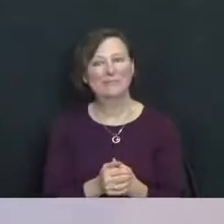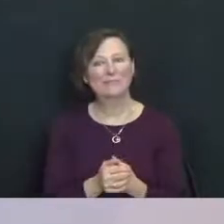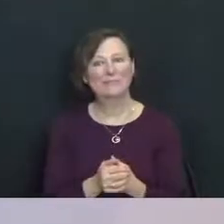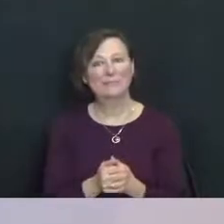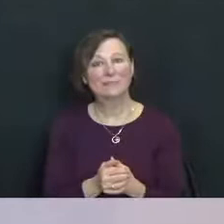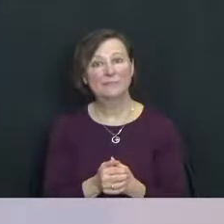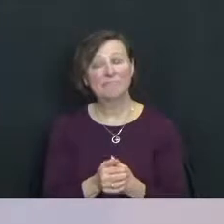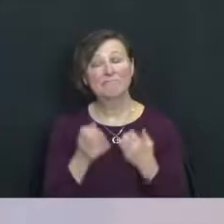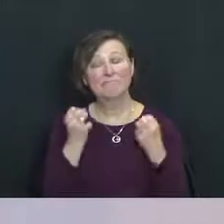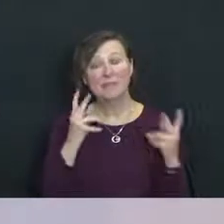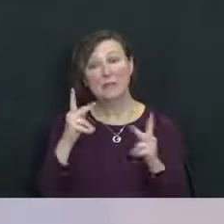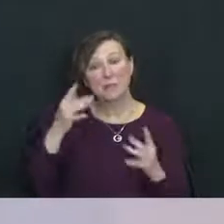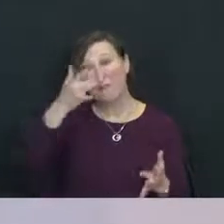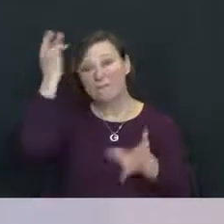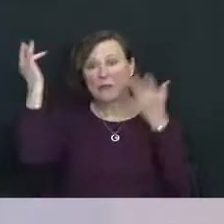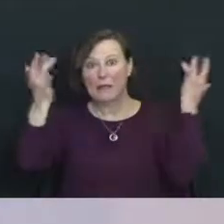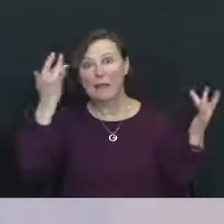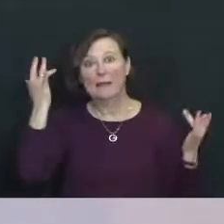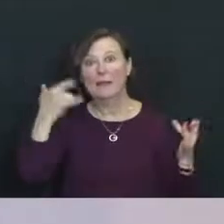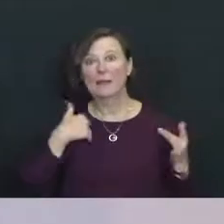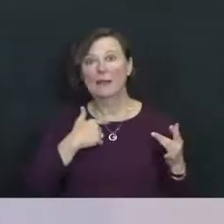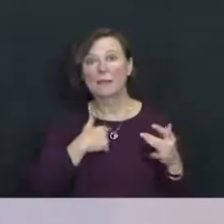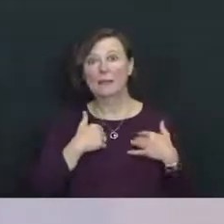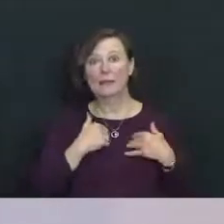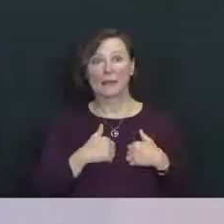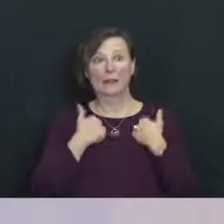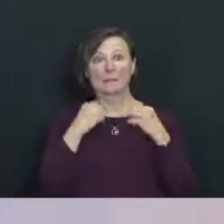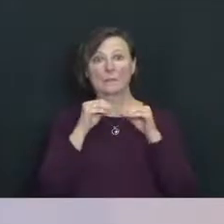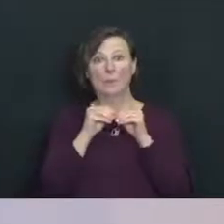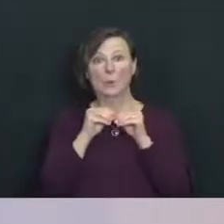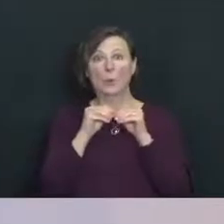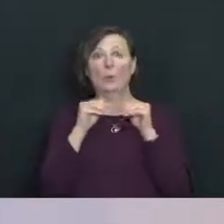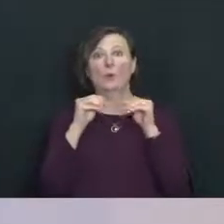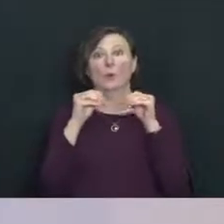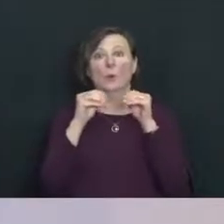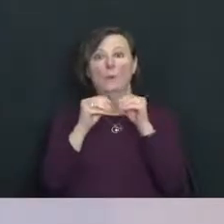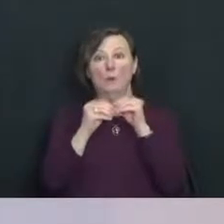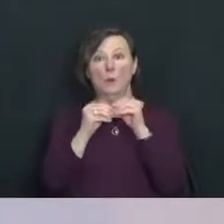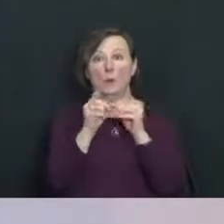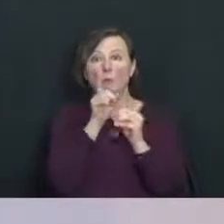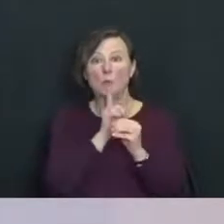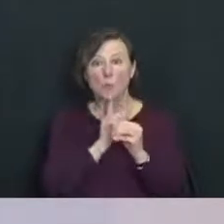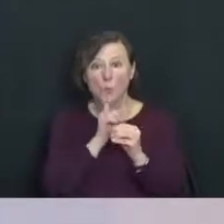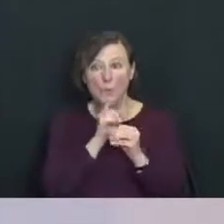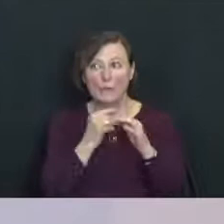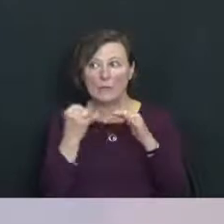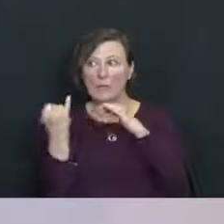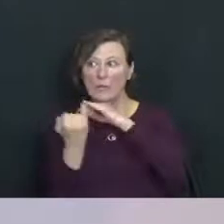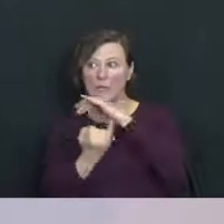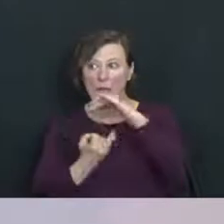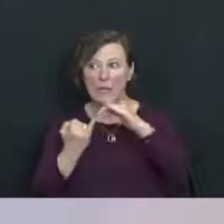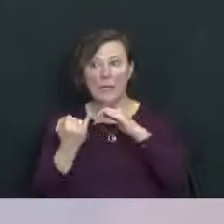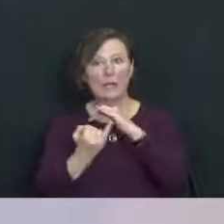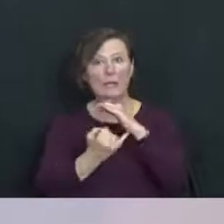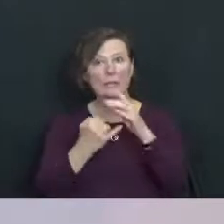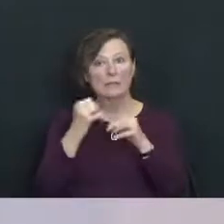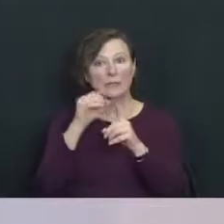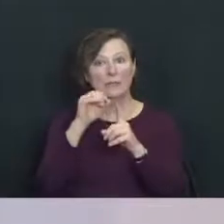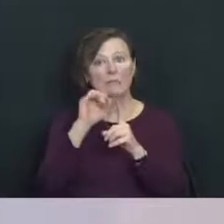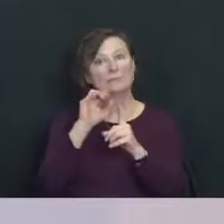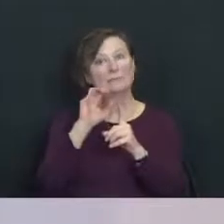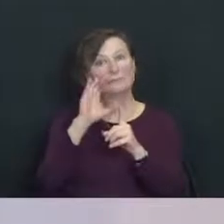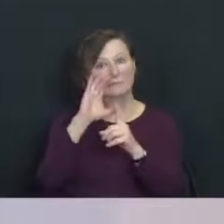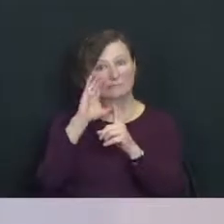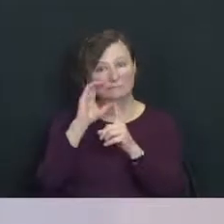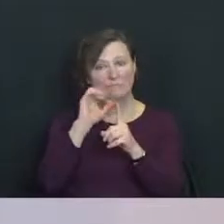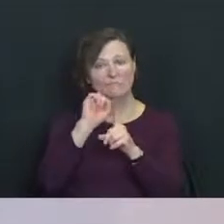been forgotten as we've come to live in more and more lonely and isolated circumstances with little sense of